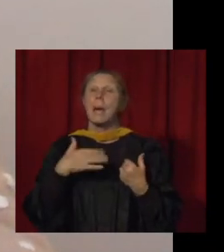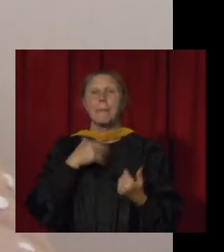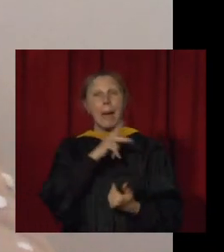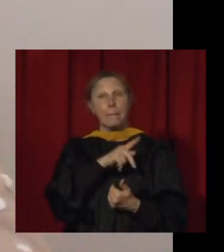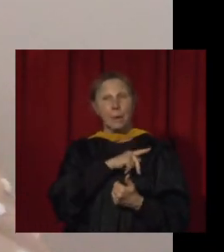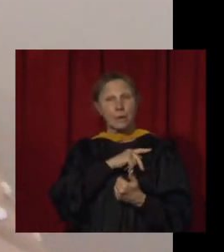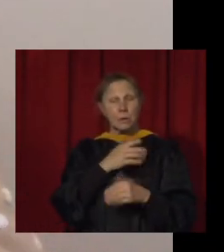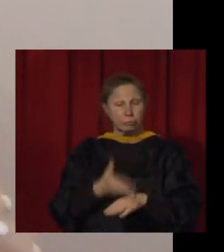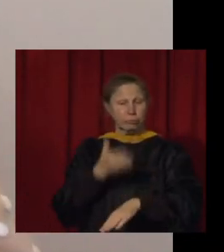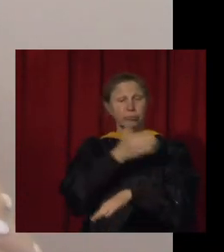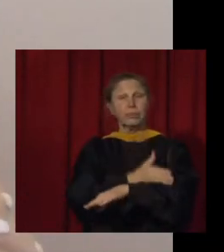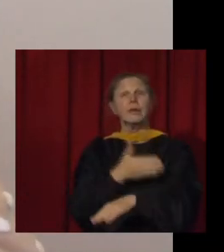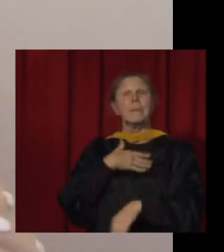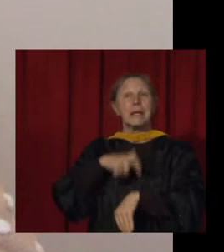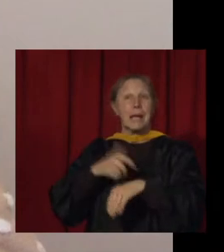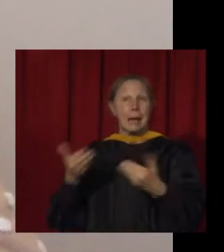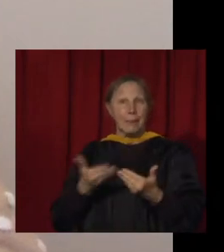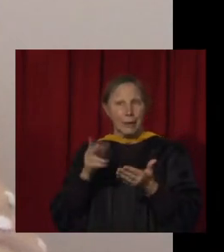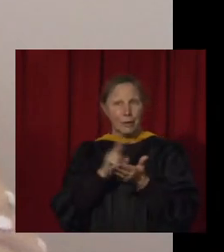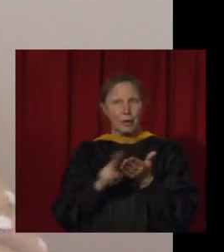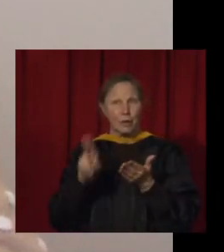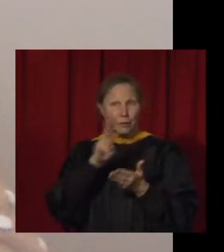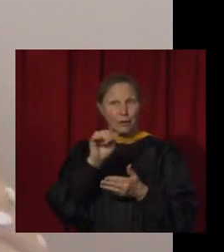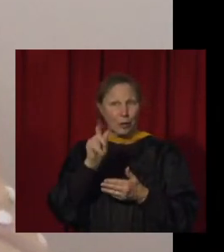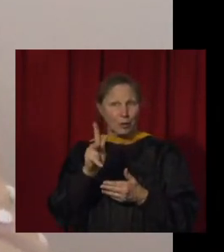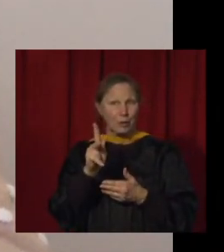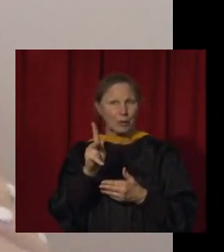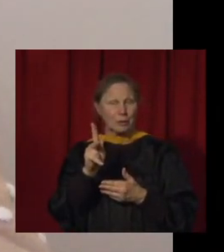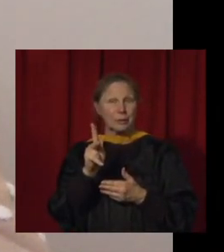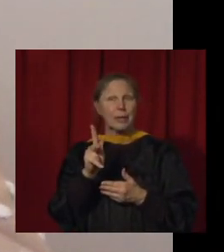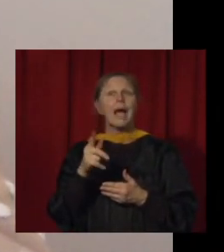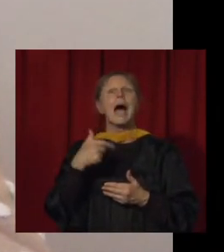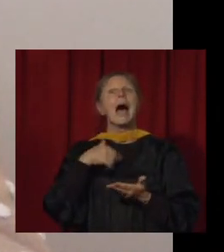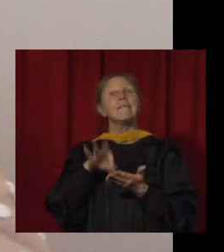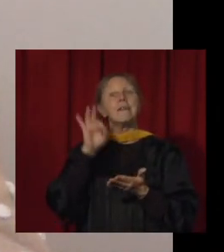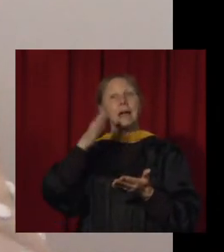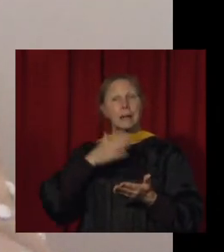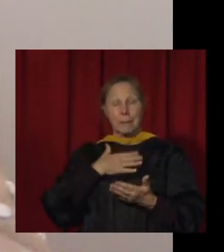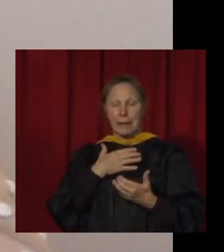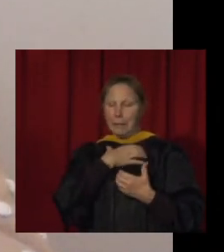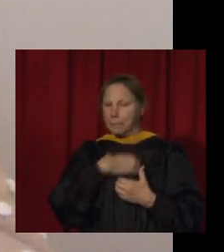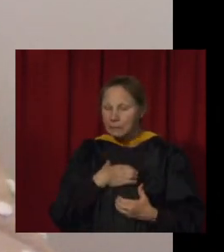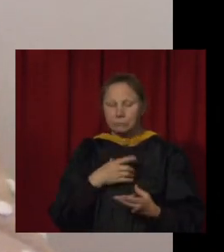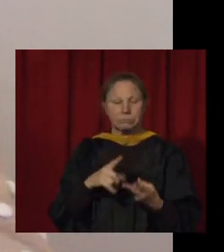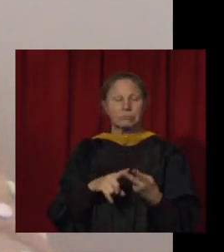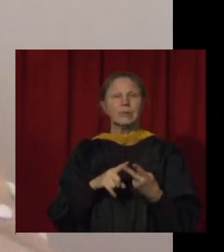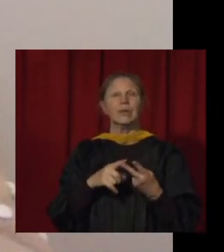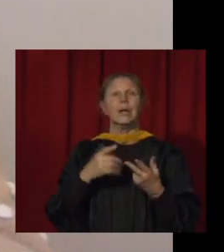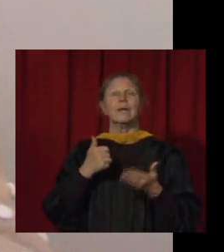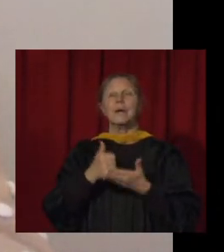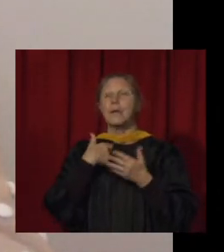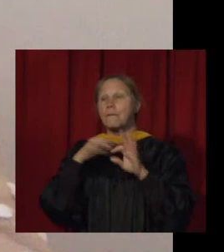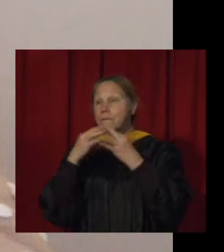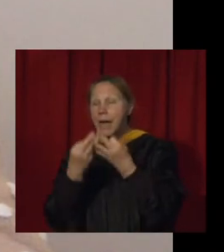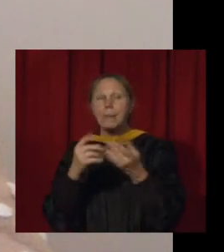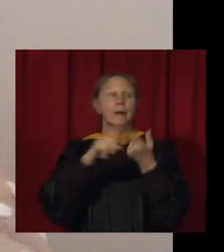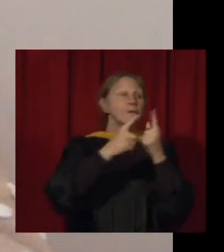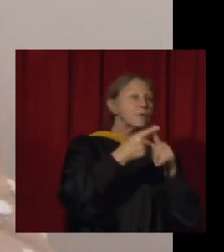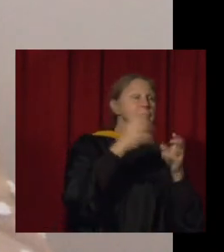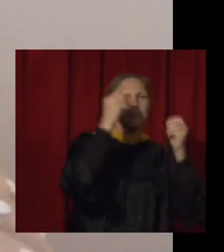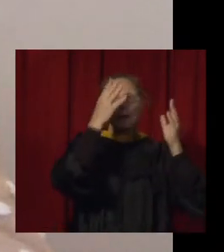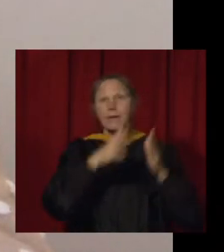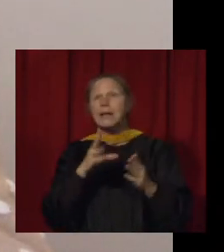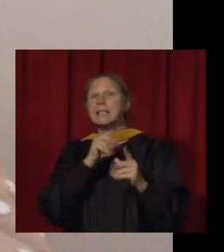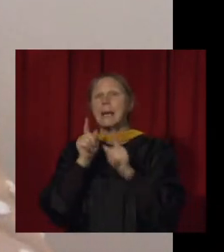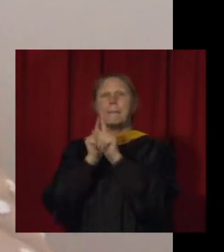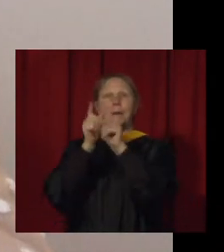personal growth to my time here at the University of Arkansas, where I discovered my passions through the help of my family, friends, professors,